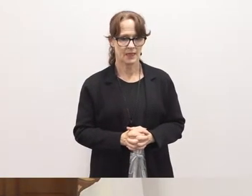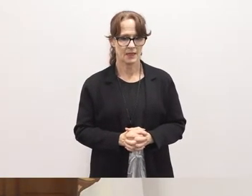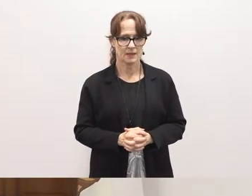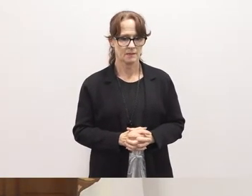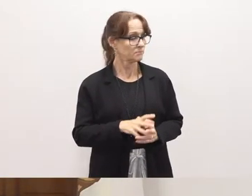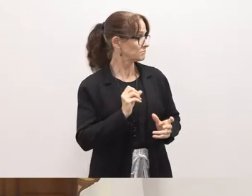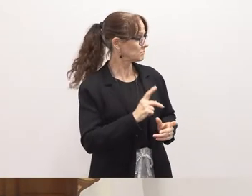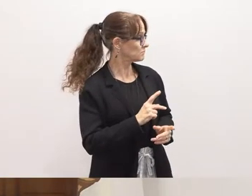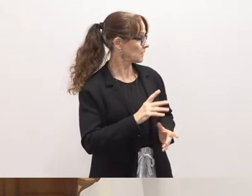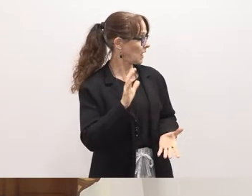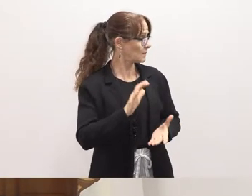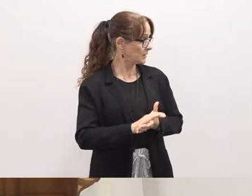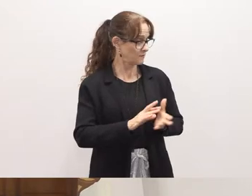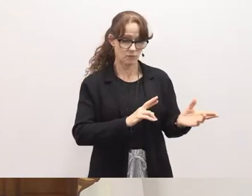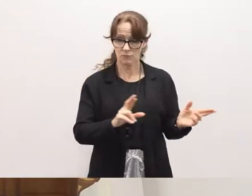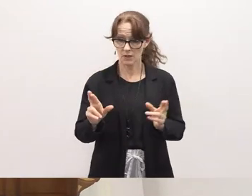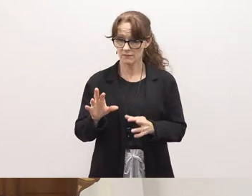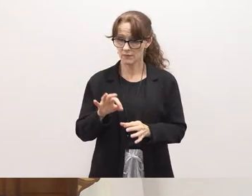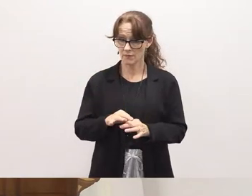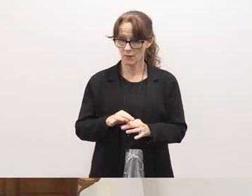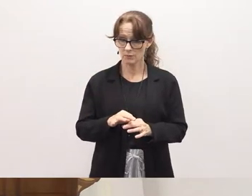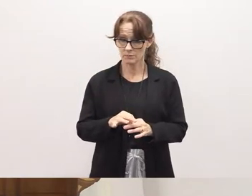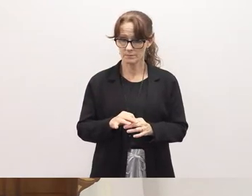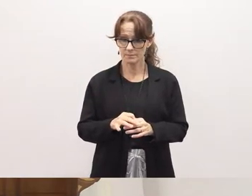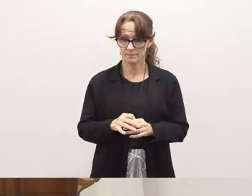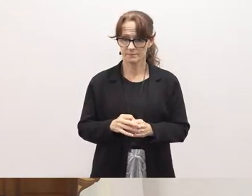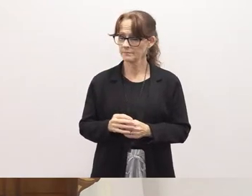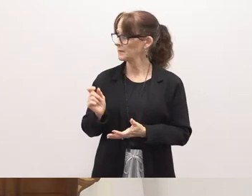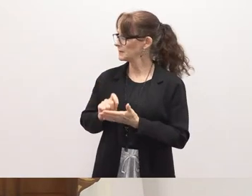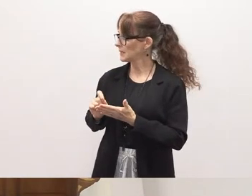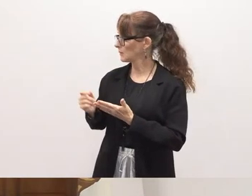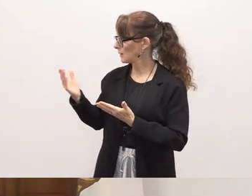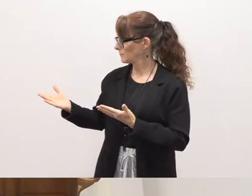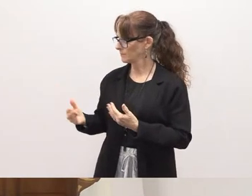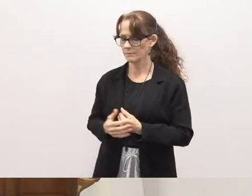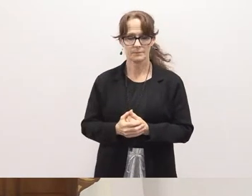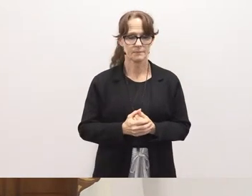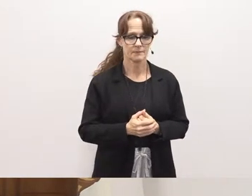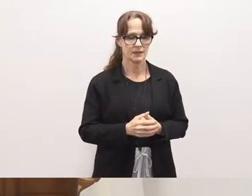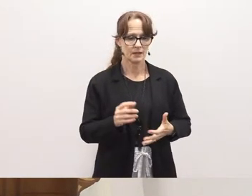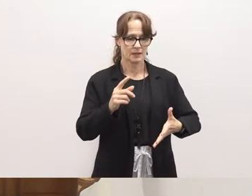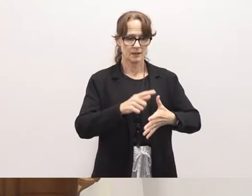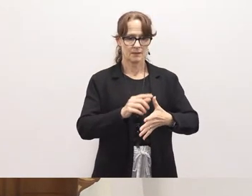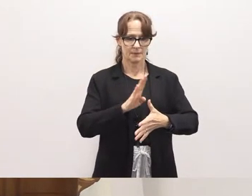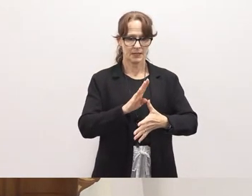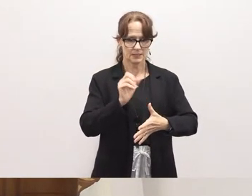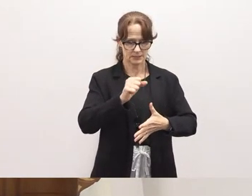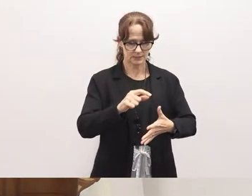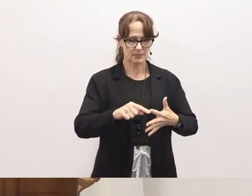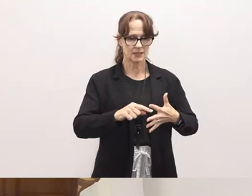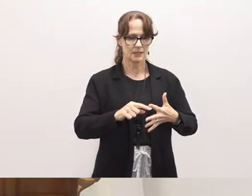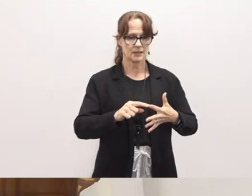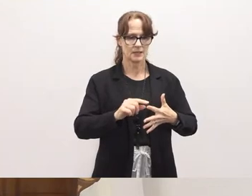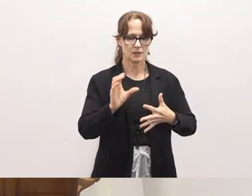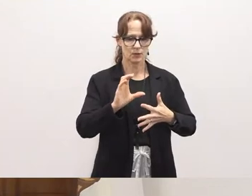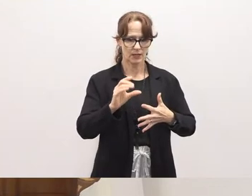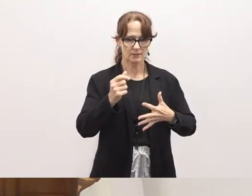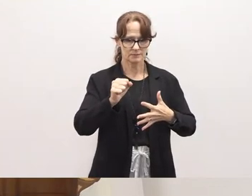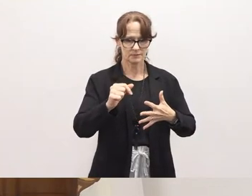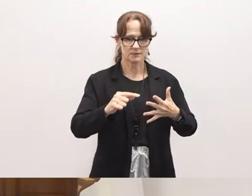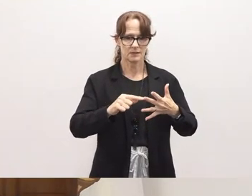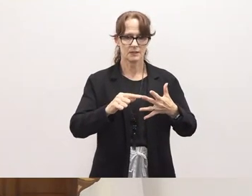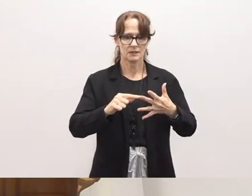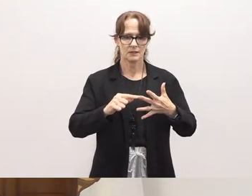Okay, then I believe we're ready for the vote. Madam Secretary. Thank you. Member Benitez. Aye. President Craighead.